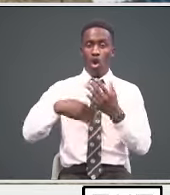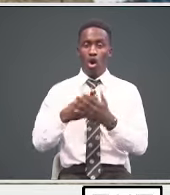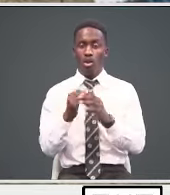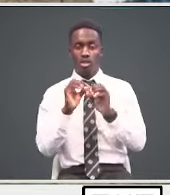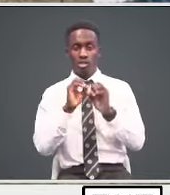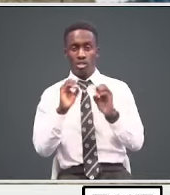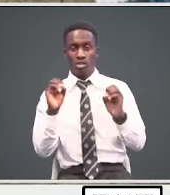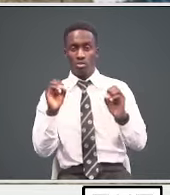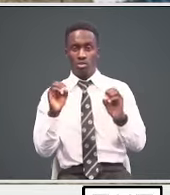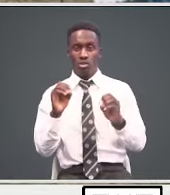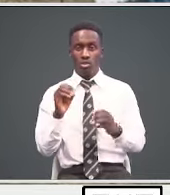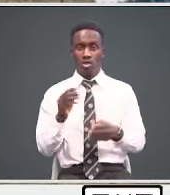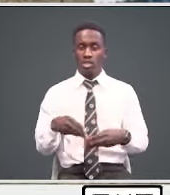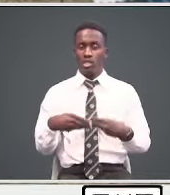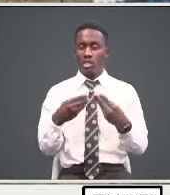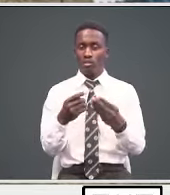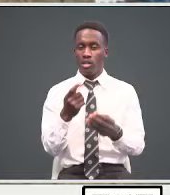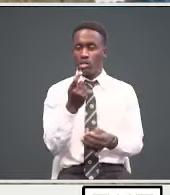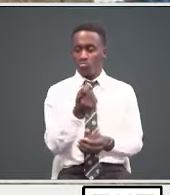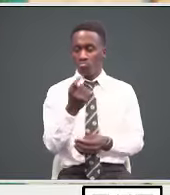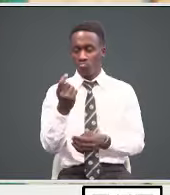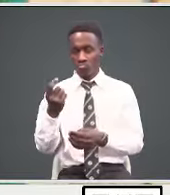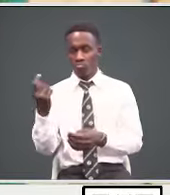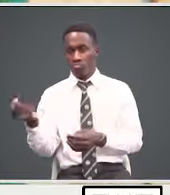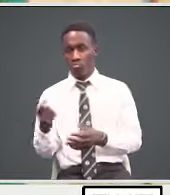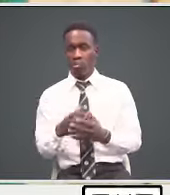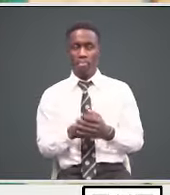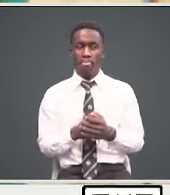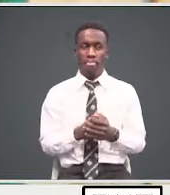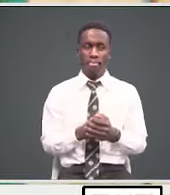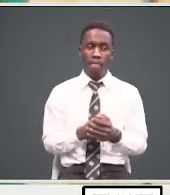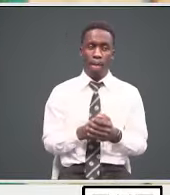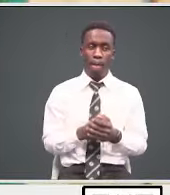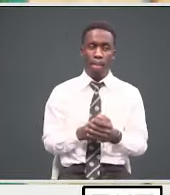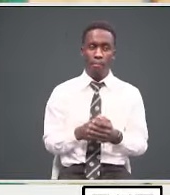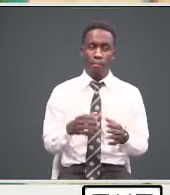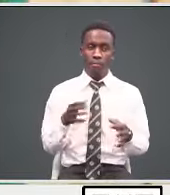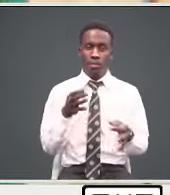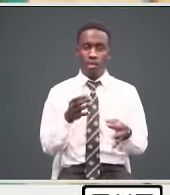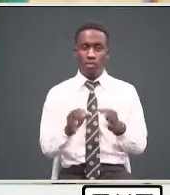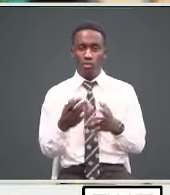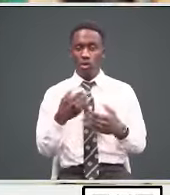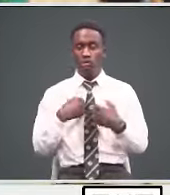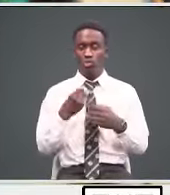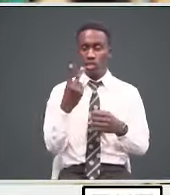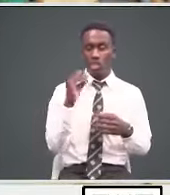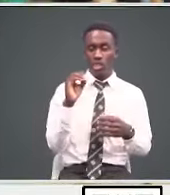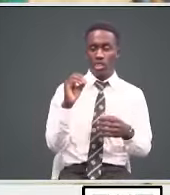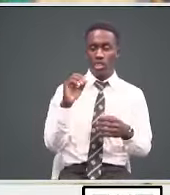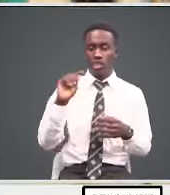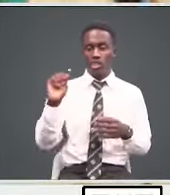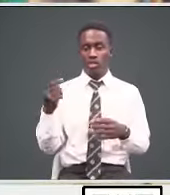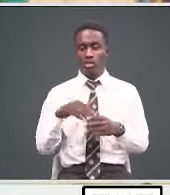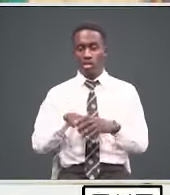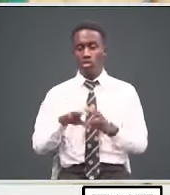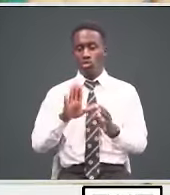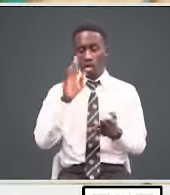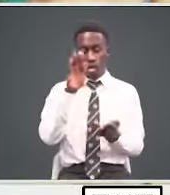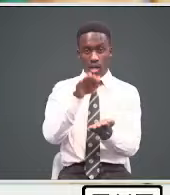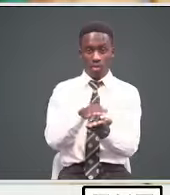issued in installments. For example, you have 20,000 within your account. Then you cannot be in a